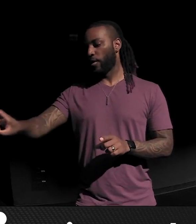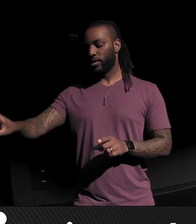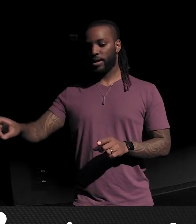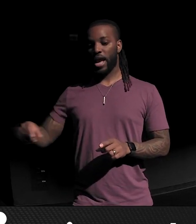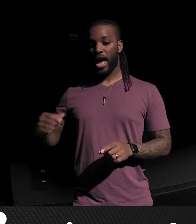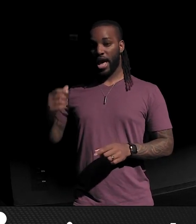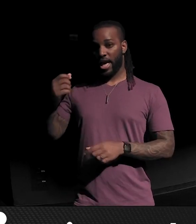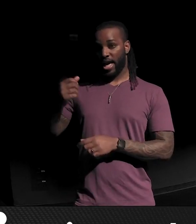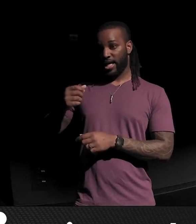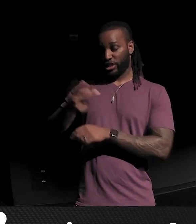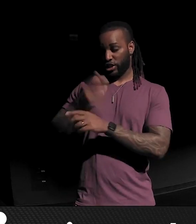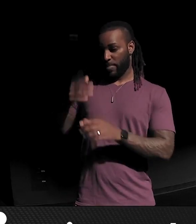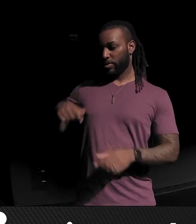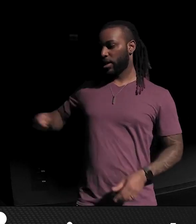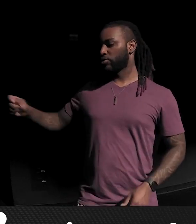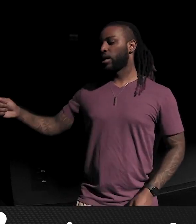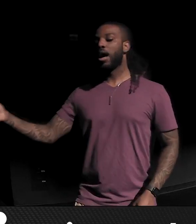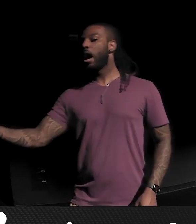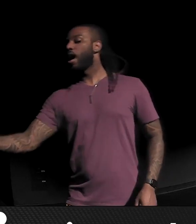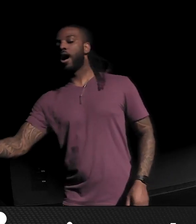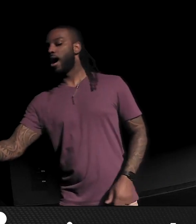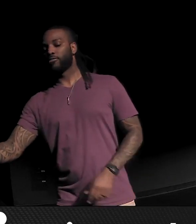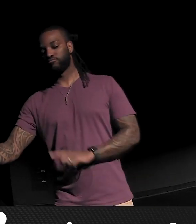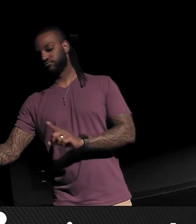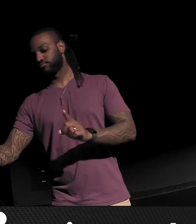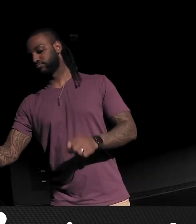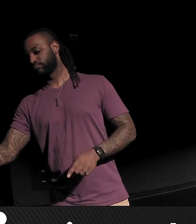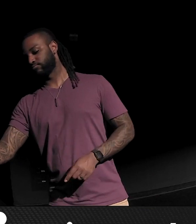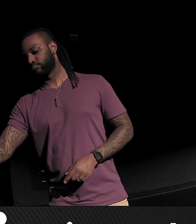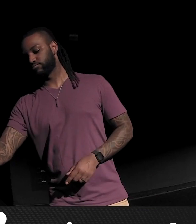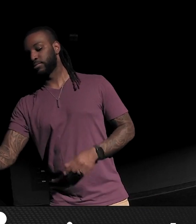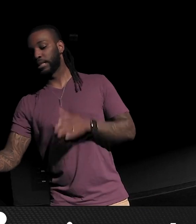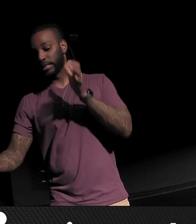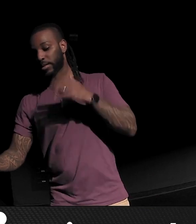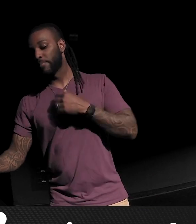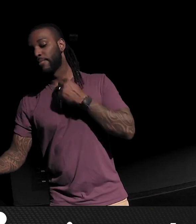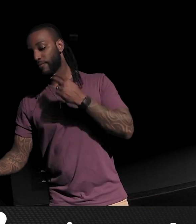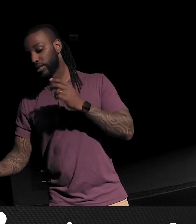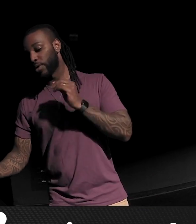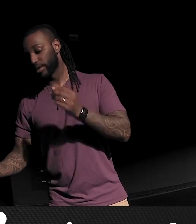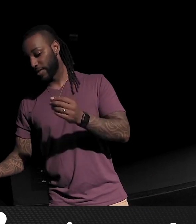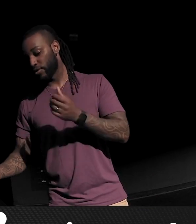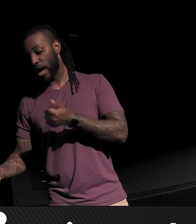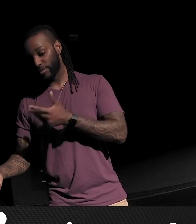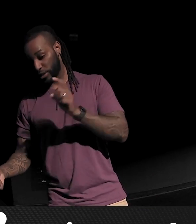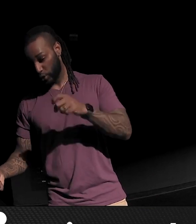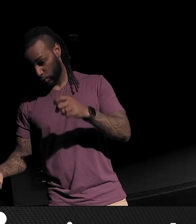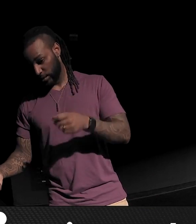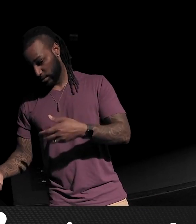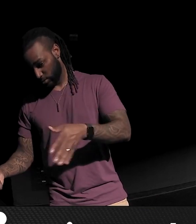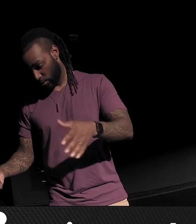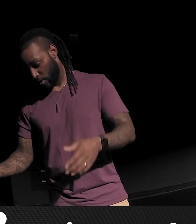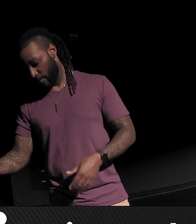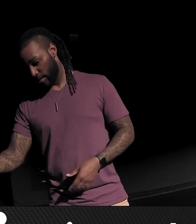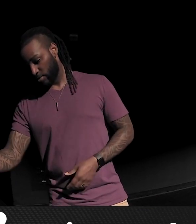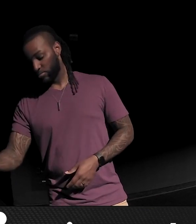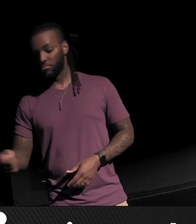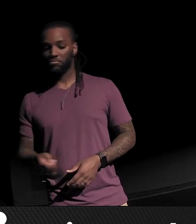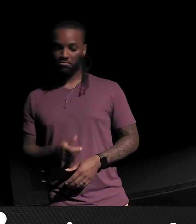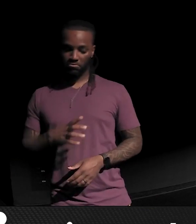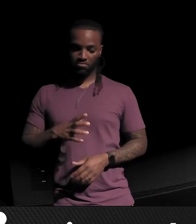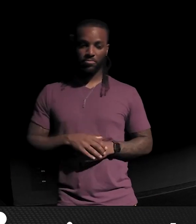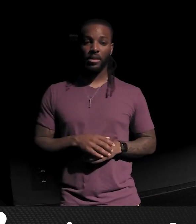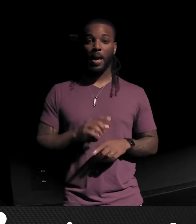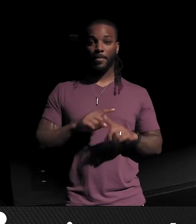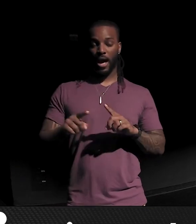staff to like redirect, no, stay on the path of righteousness. Listen to my voice. I'll give you everything you need and you will lack nothing. But in his